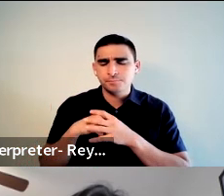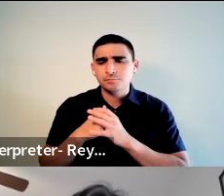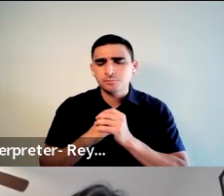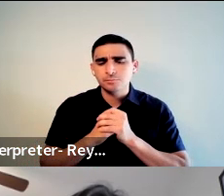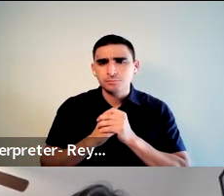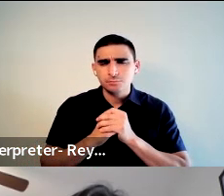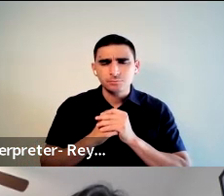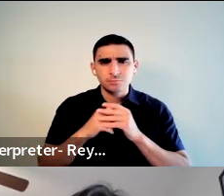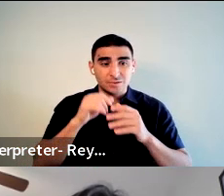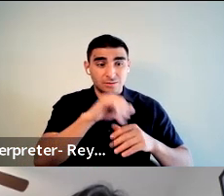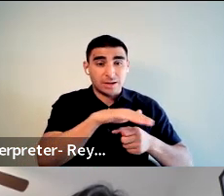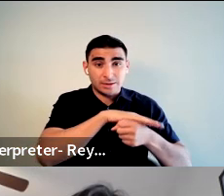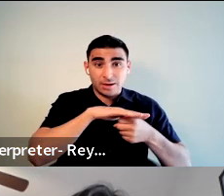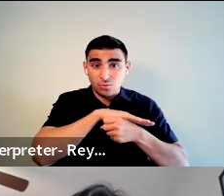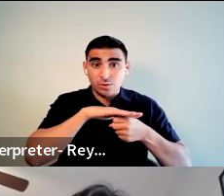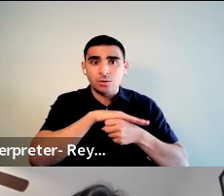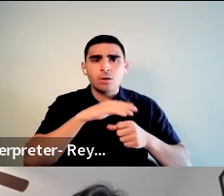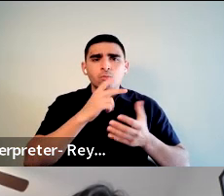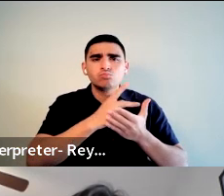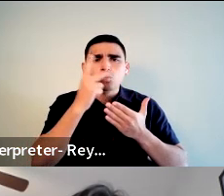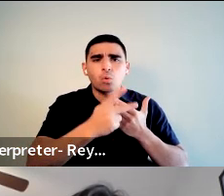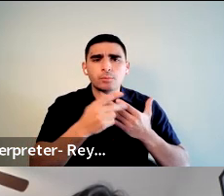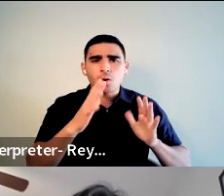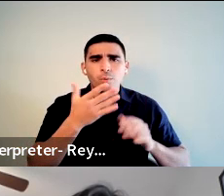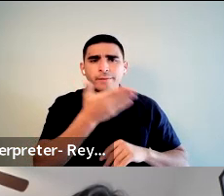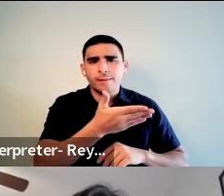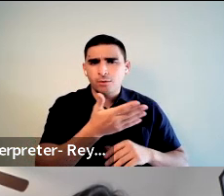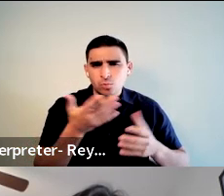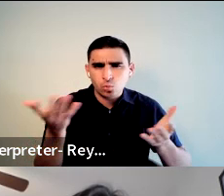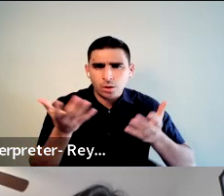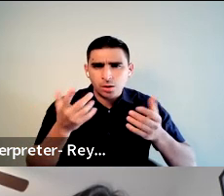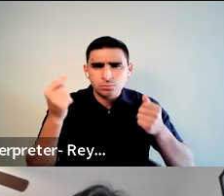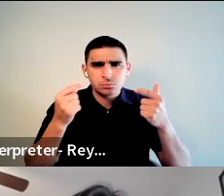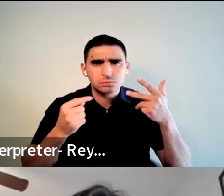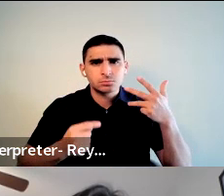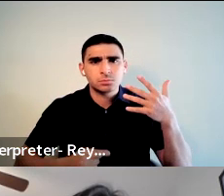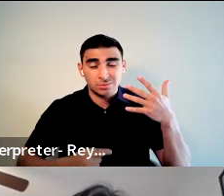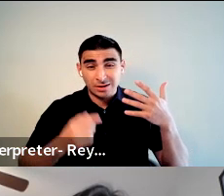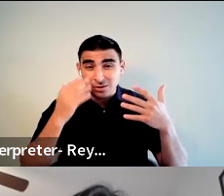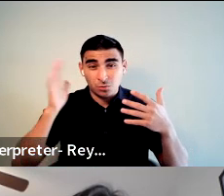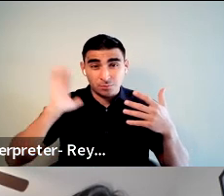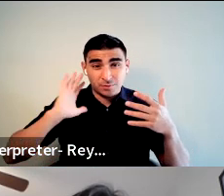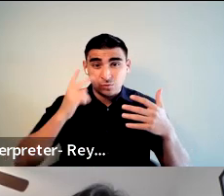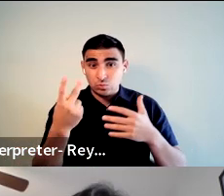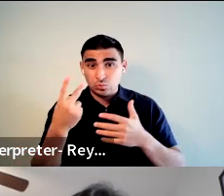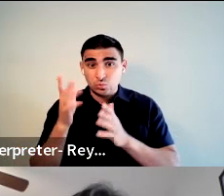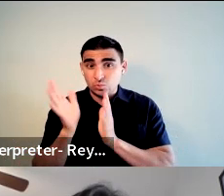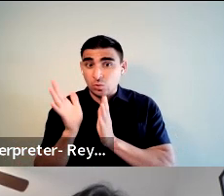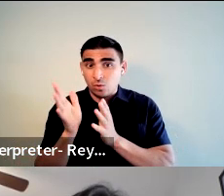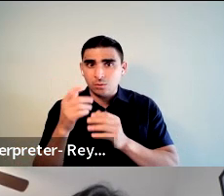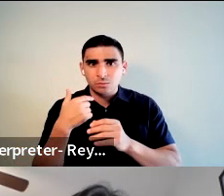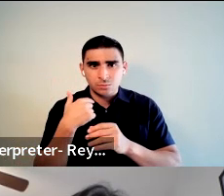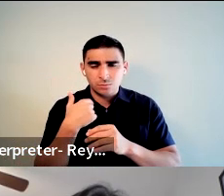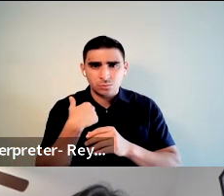these areas already? Have we done that research? Because I know when you and I spoke, you were surprised that we were in schools there. Like, have